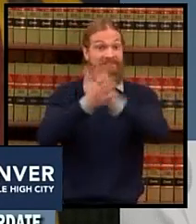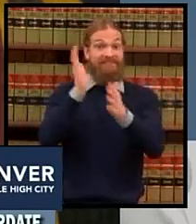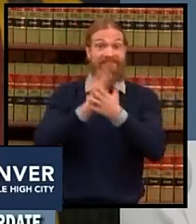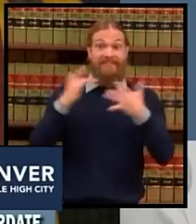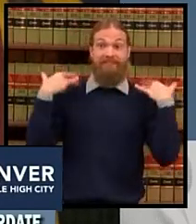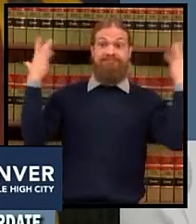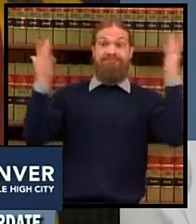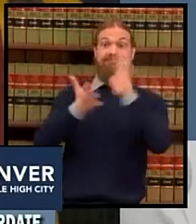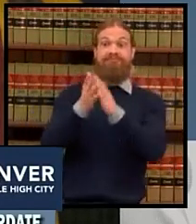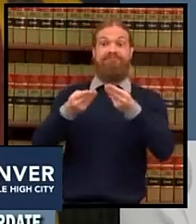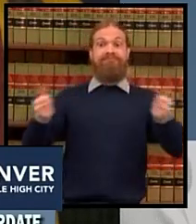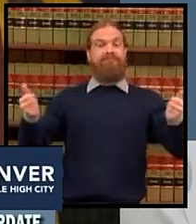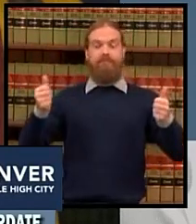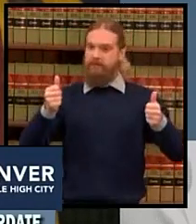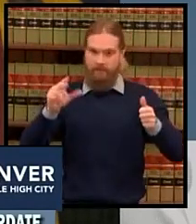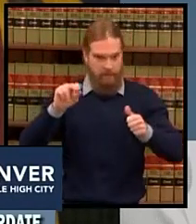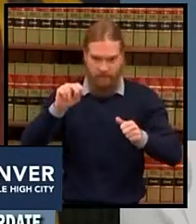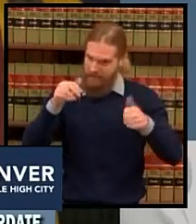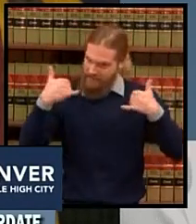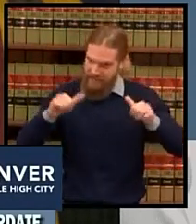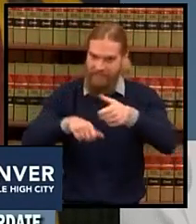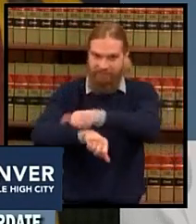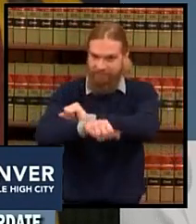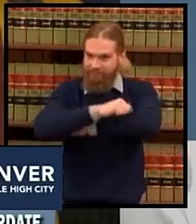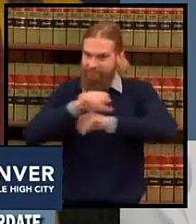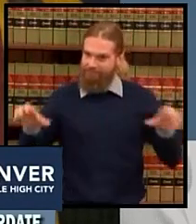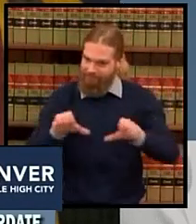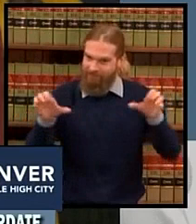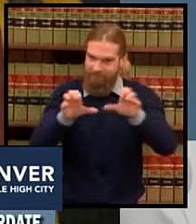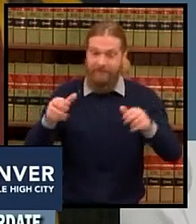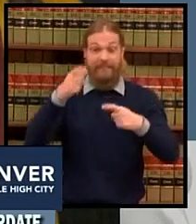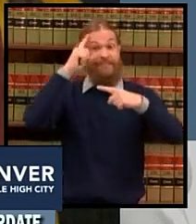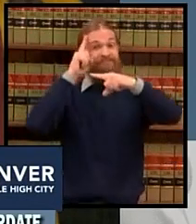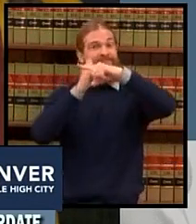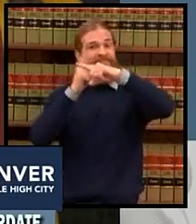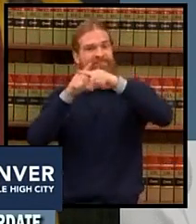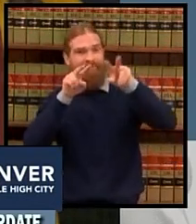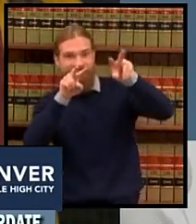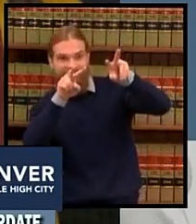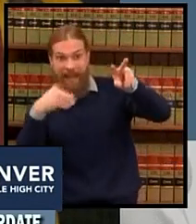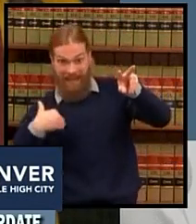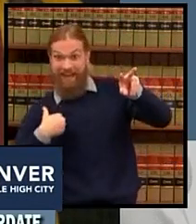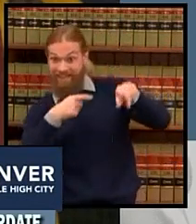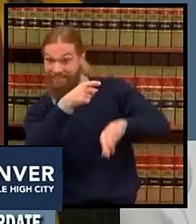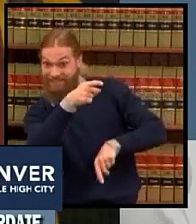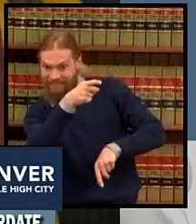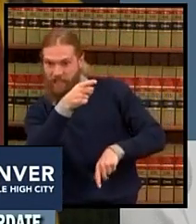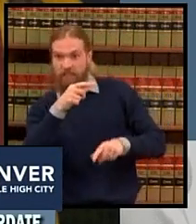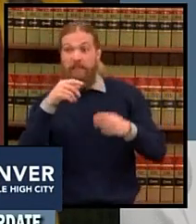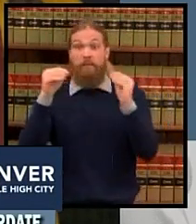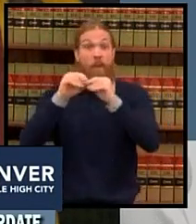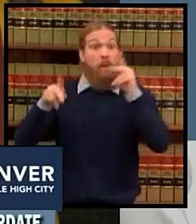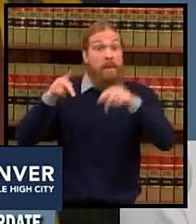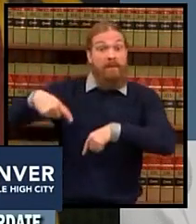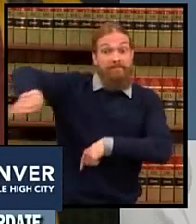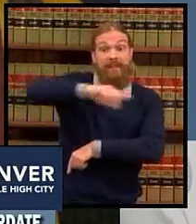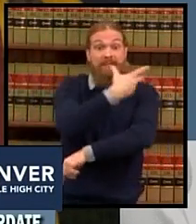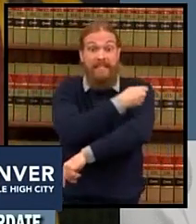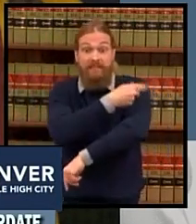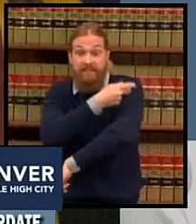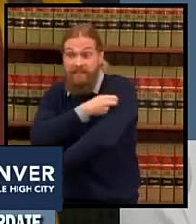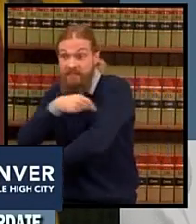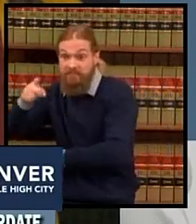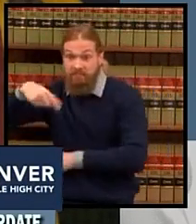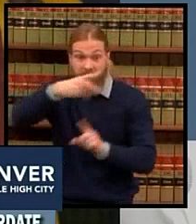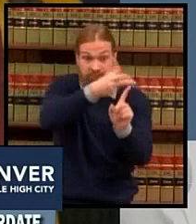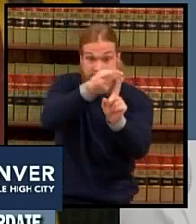have reason to be optimistic, and the more we can get our residents vaccinated, the better our path to recovery, not just for public health,